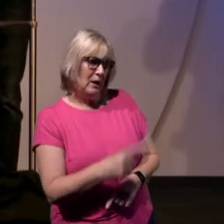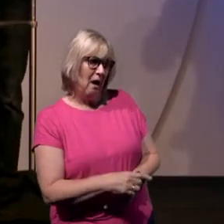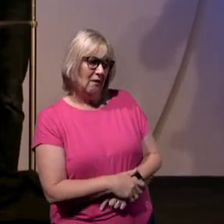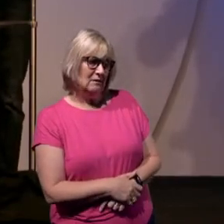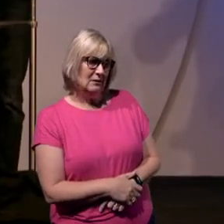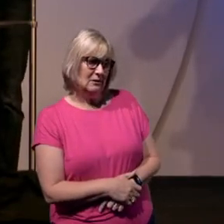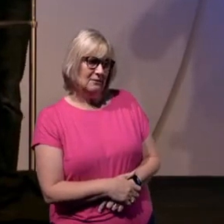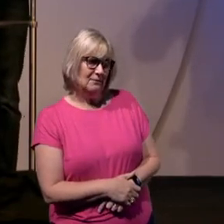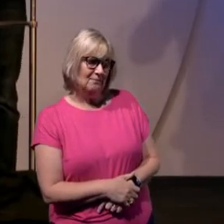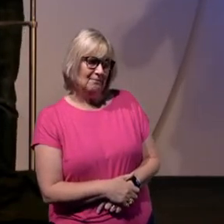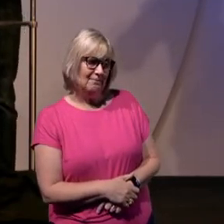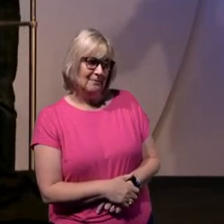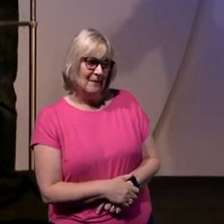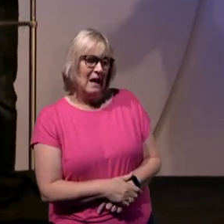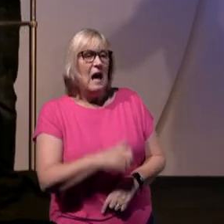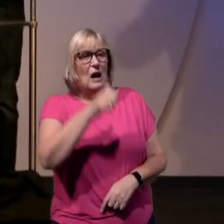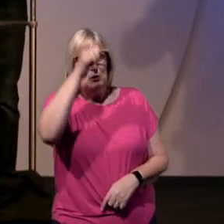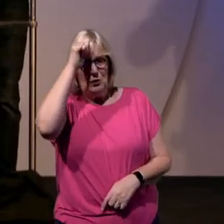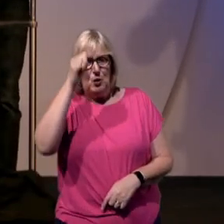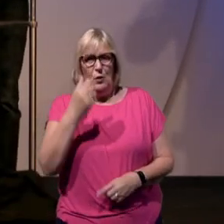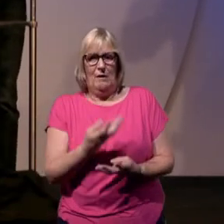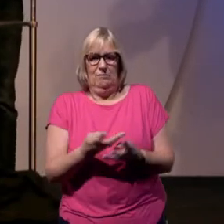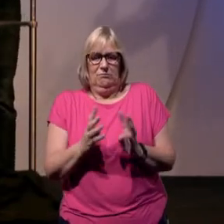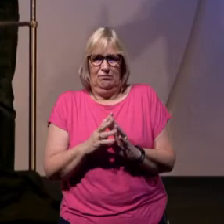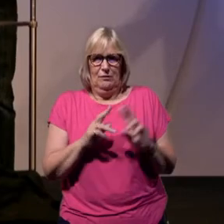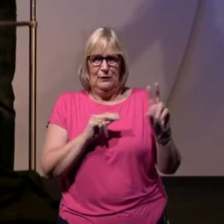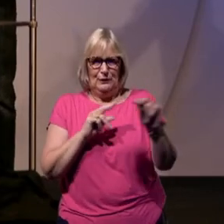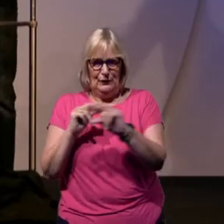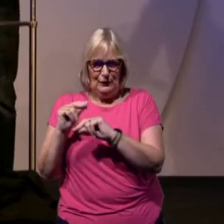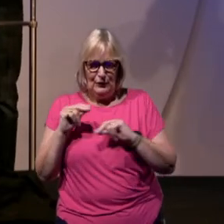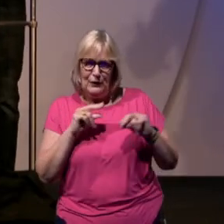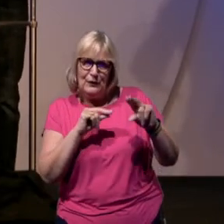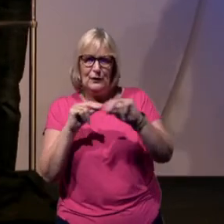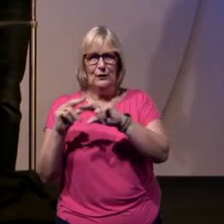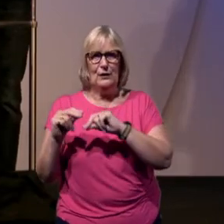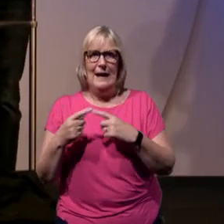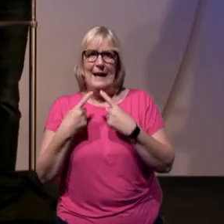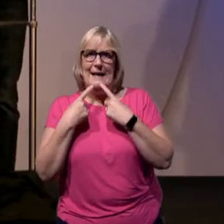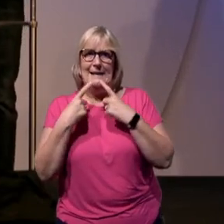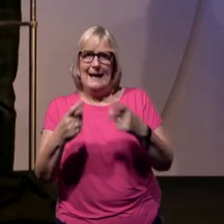group of friends. She knew that word would get round, so she emailed all of the other friends to